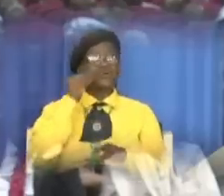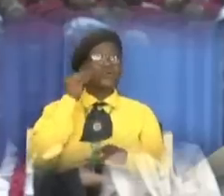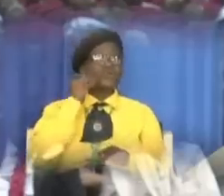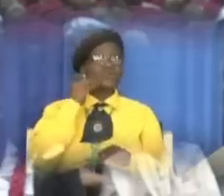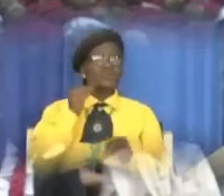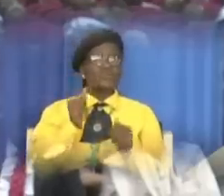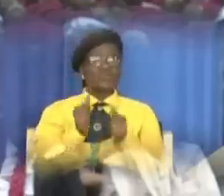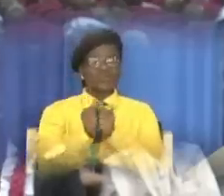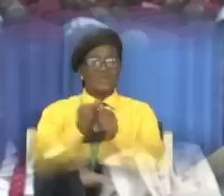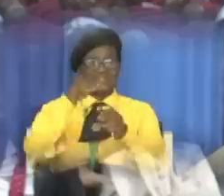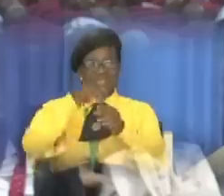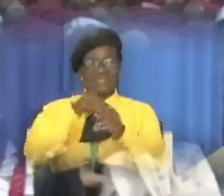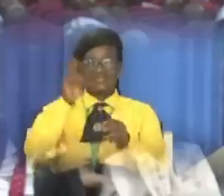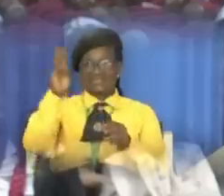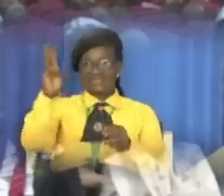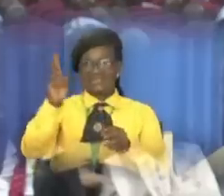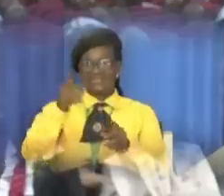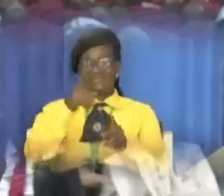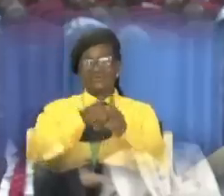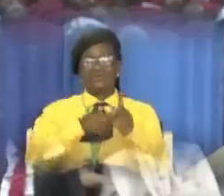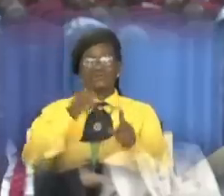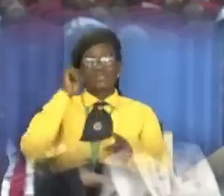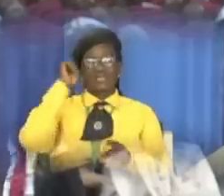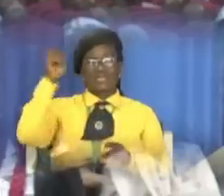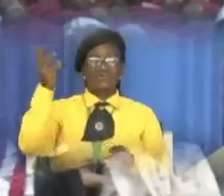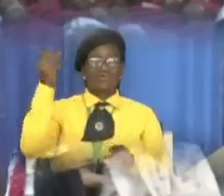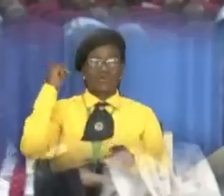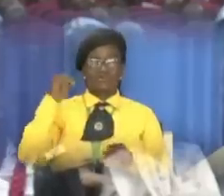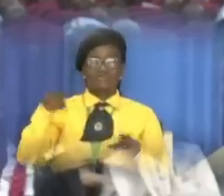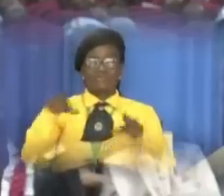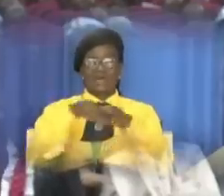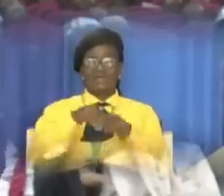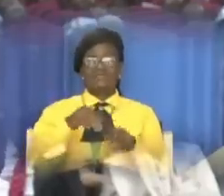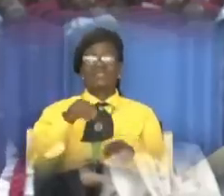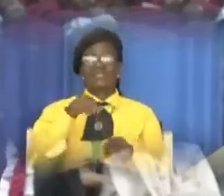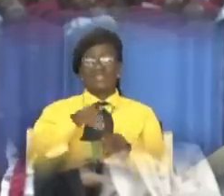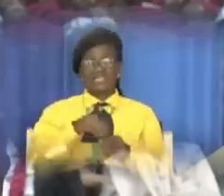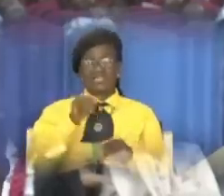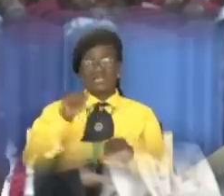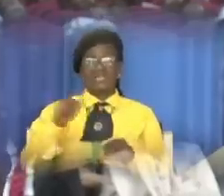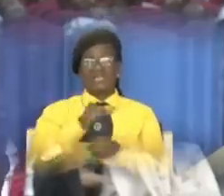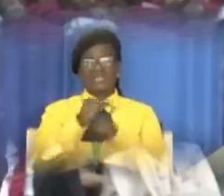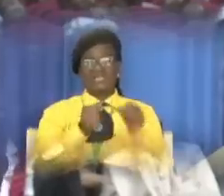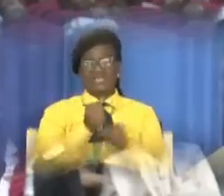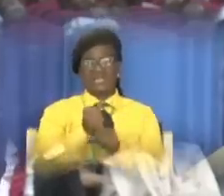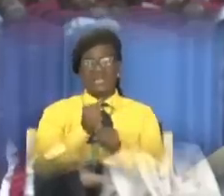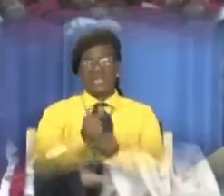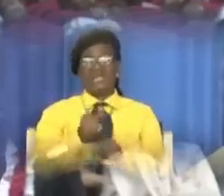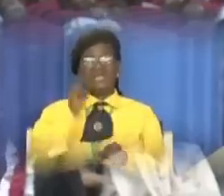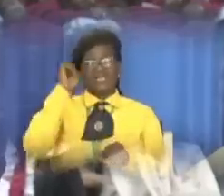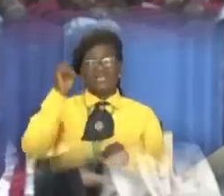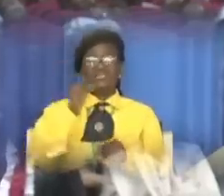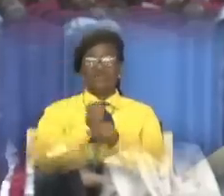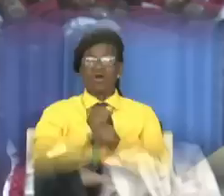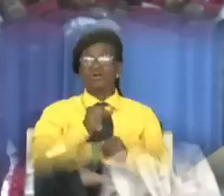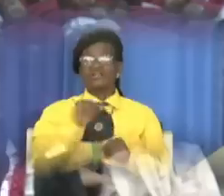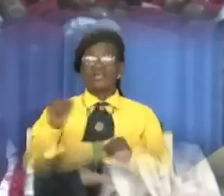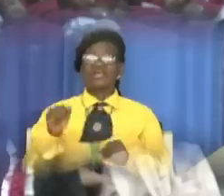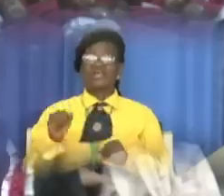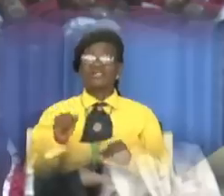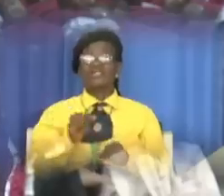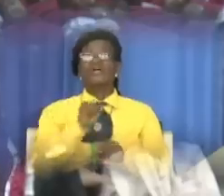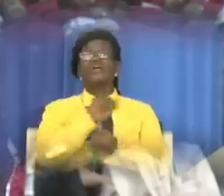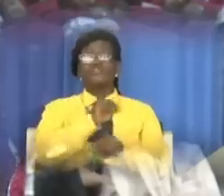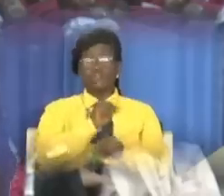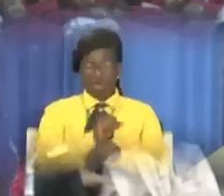married. I tell you about 3 months later. In a year, within 1 year, he got a job, he got married,